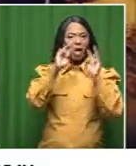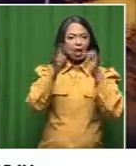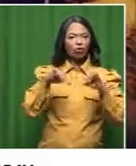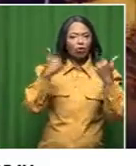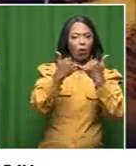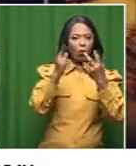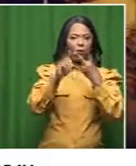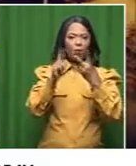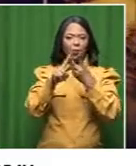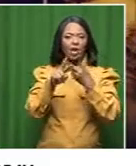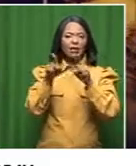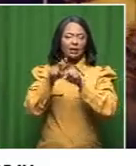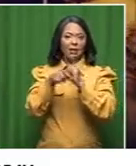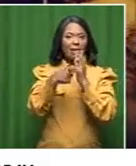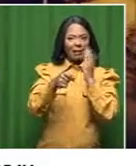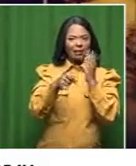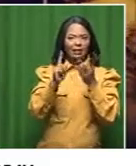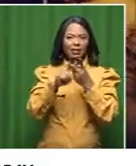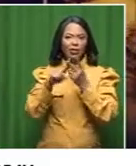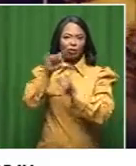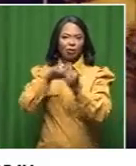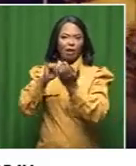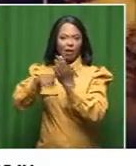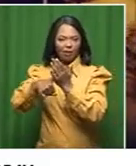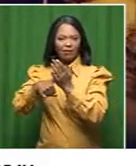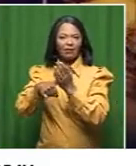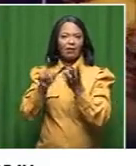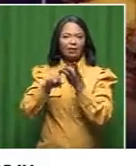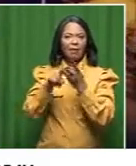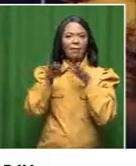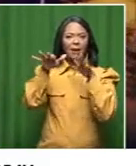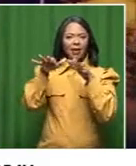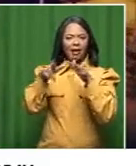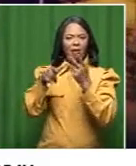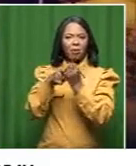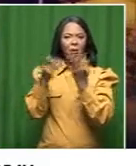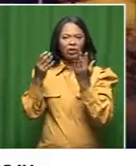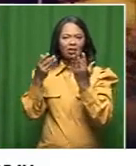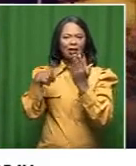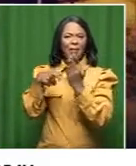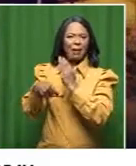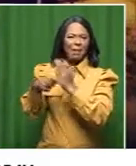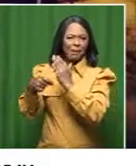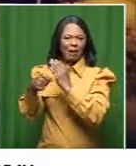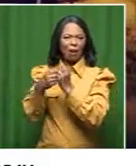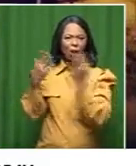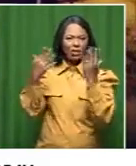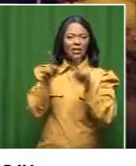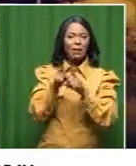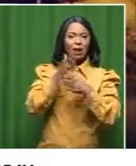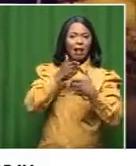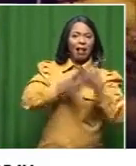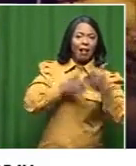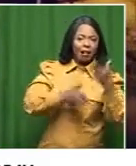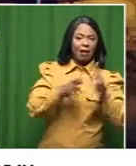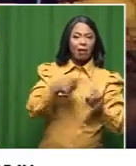wage bill, as well as social relief amid the high cost of living and, of course, high unemployment. Musa Manyathi